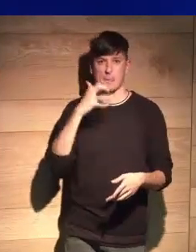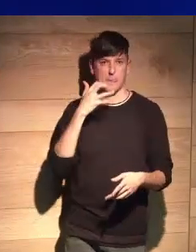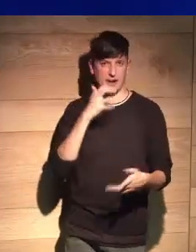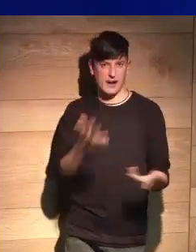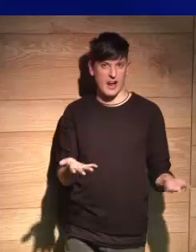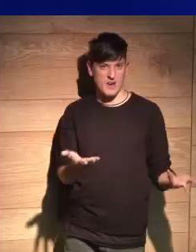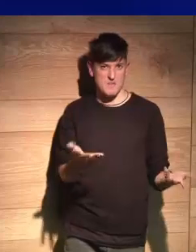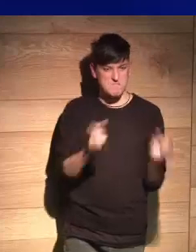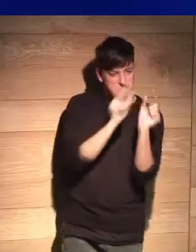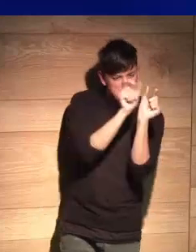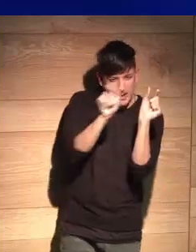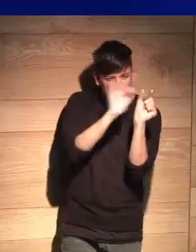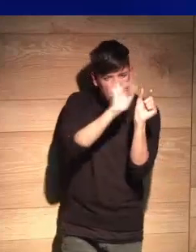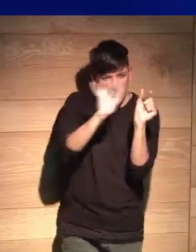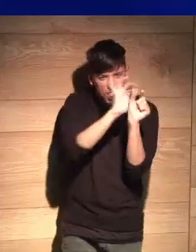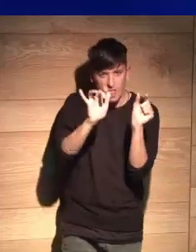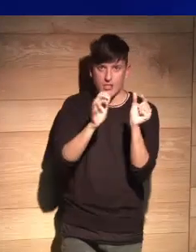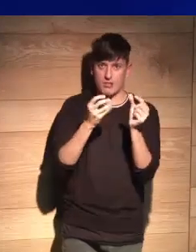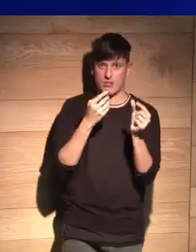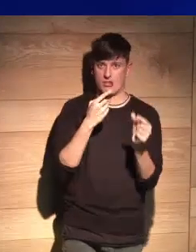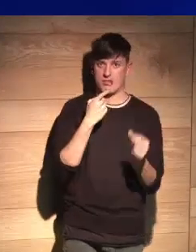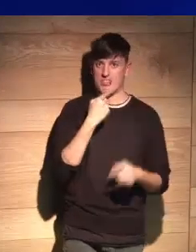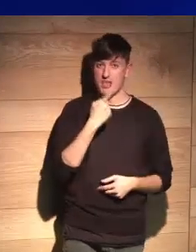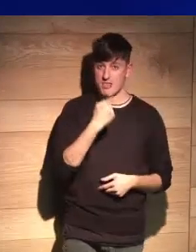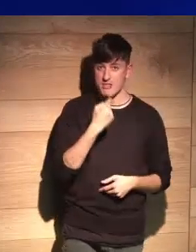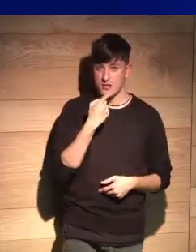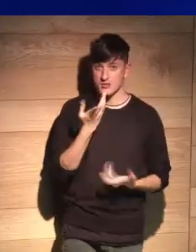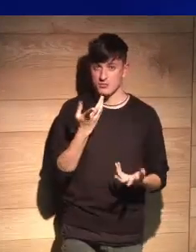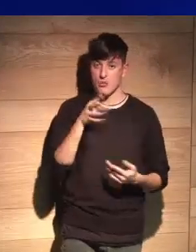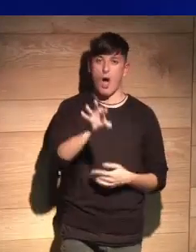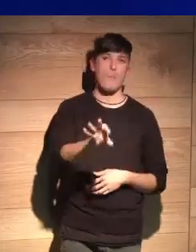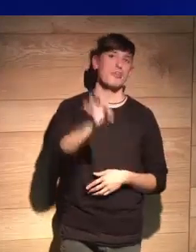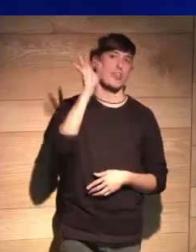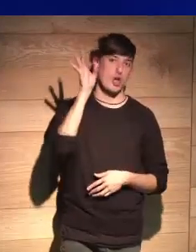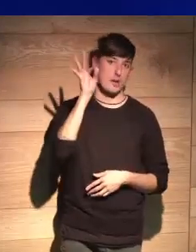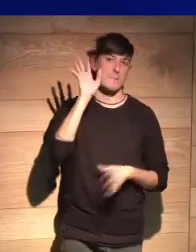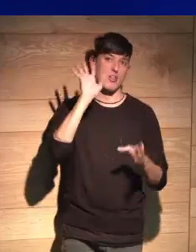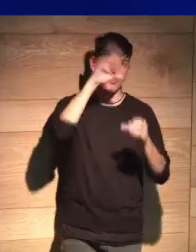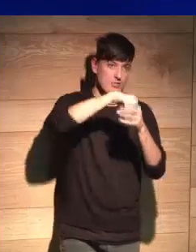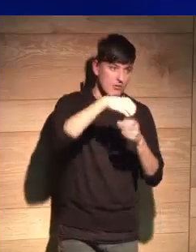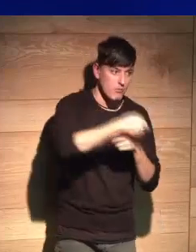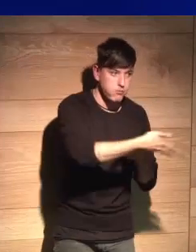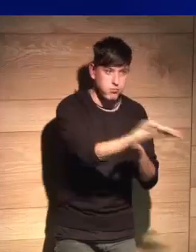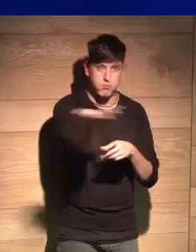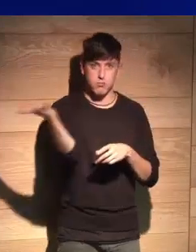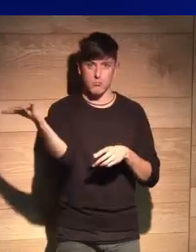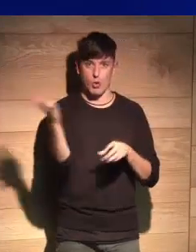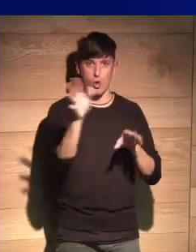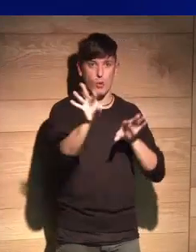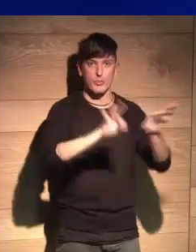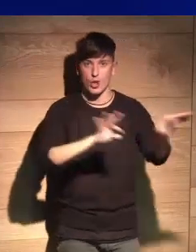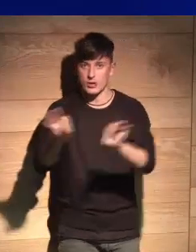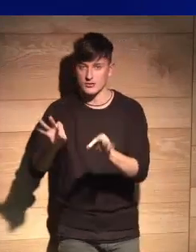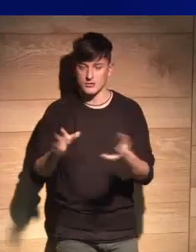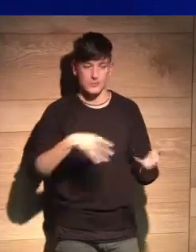is, and who uses a lot of acronyms. And it's true. But it's true,